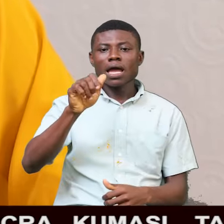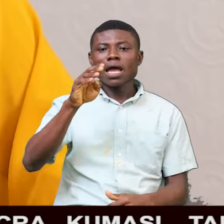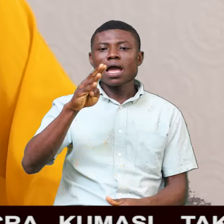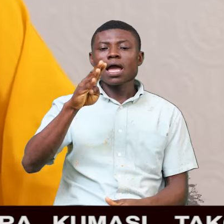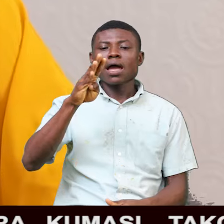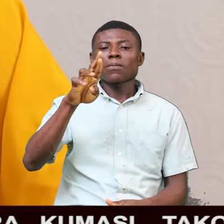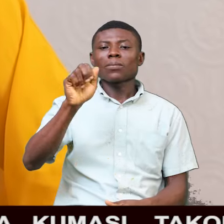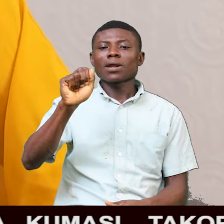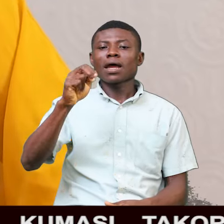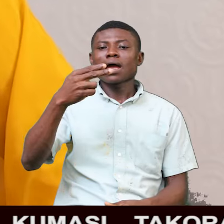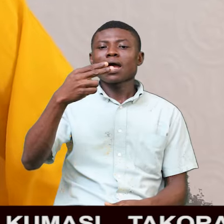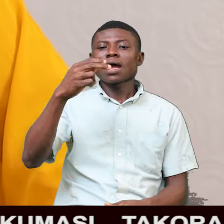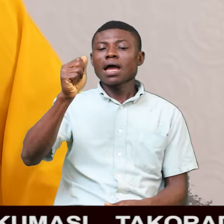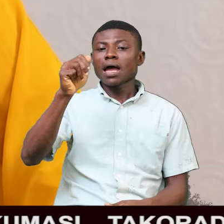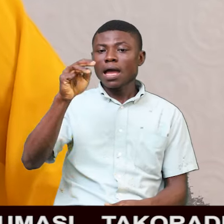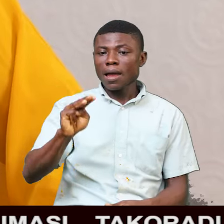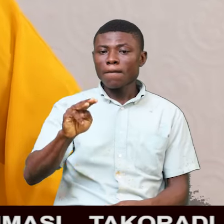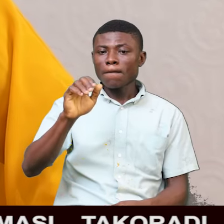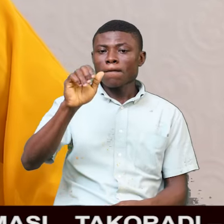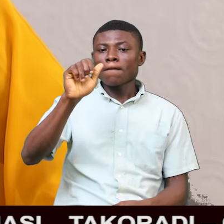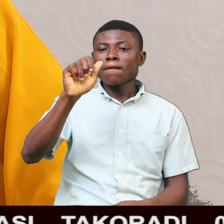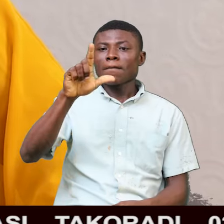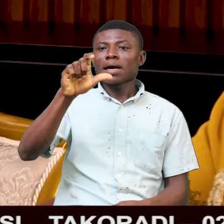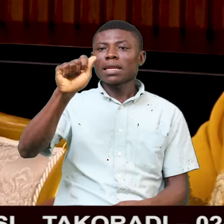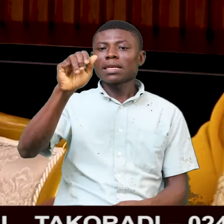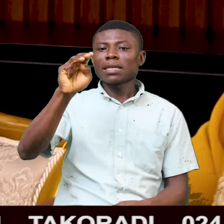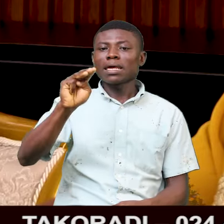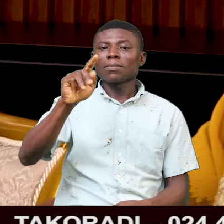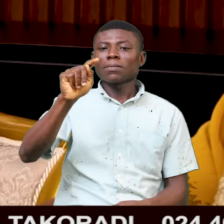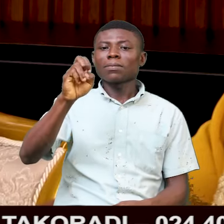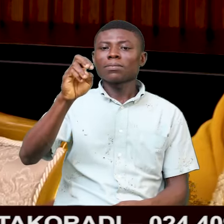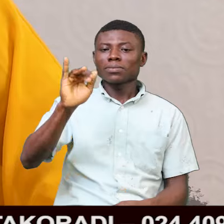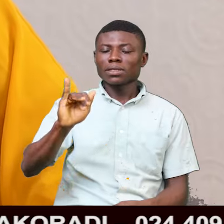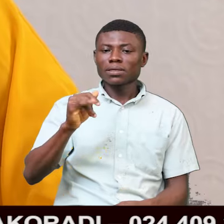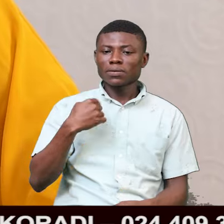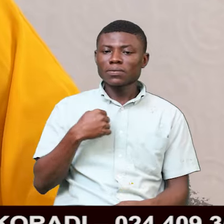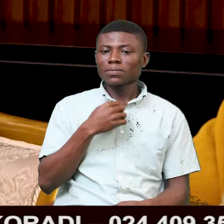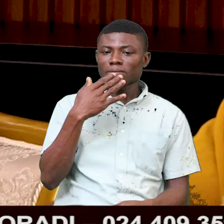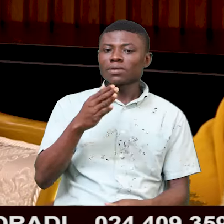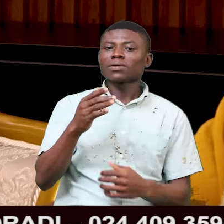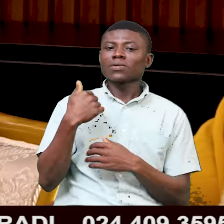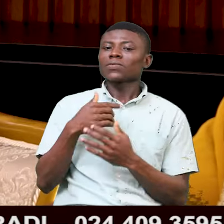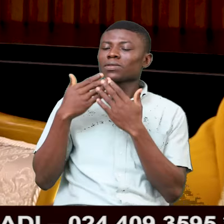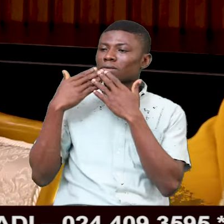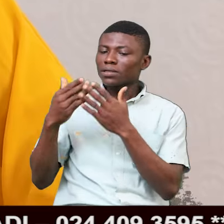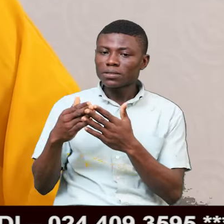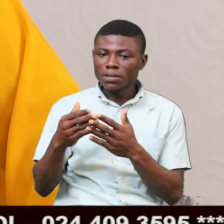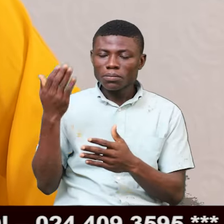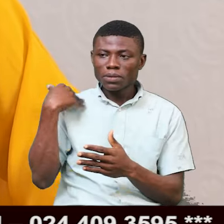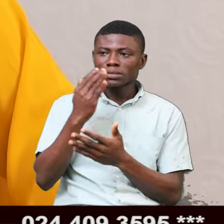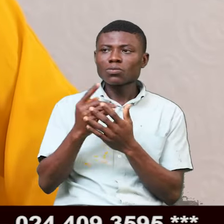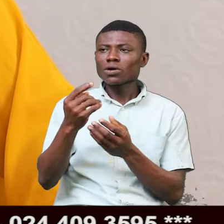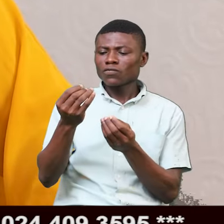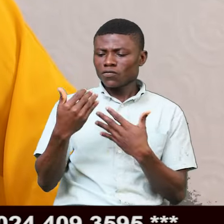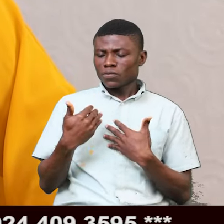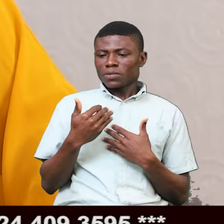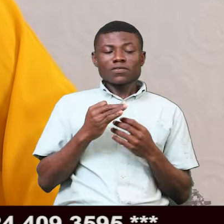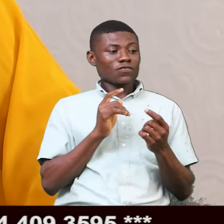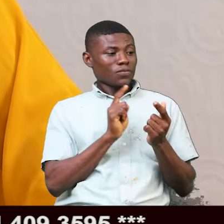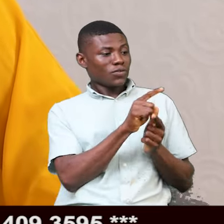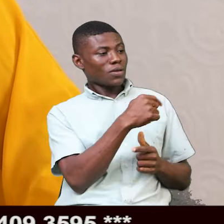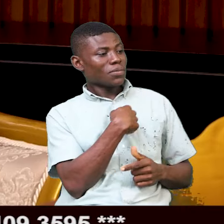Lamptey. E wo fi ase. Papa, ya dasi o. Me nso me lam ase. Ya mi nshira o. Nyongwa aje obo hu. Na no bi ka che me se me sho me kan